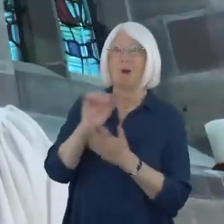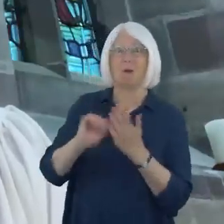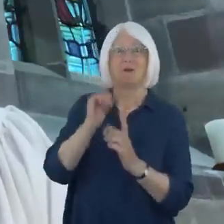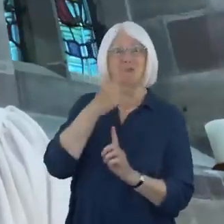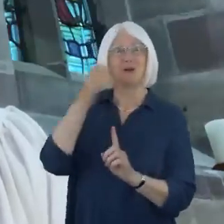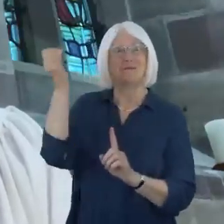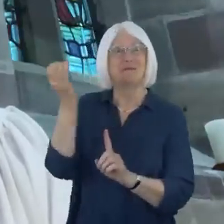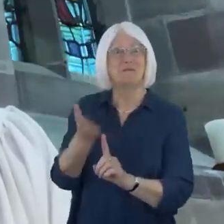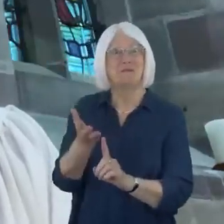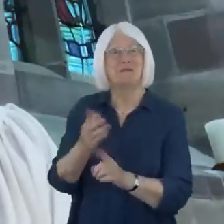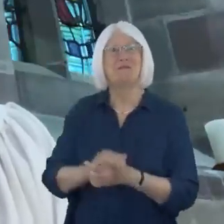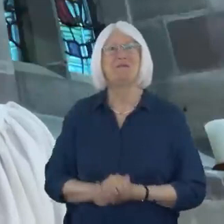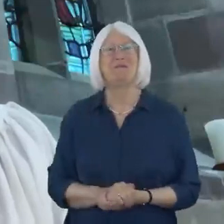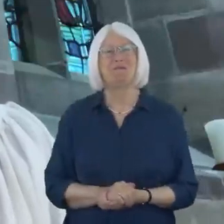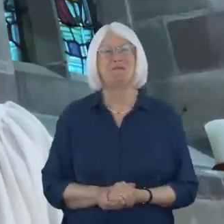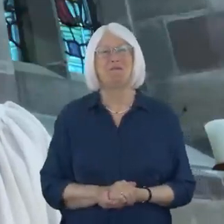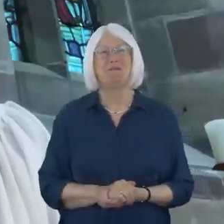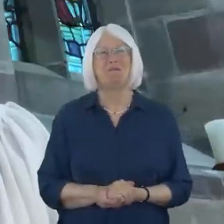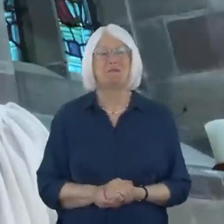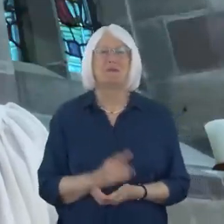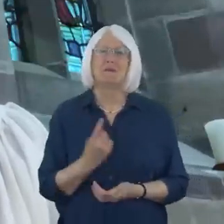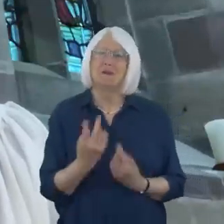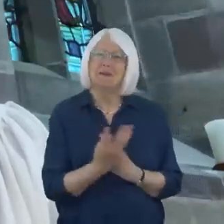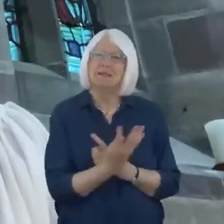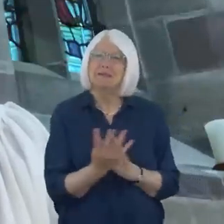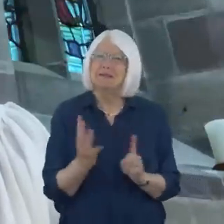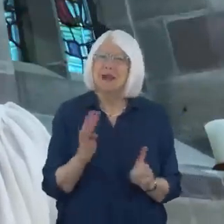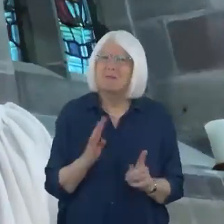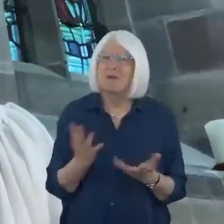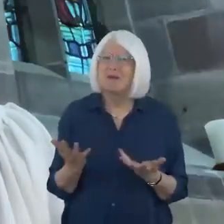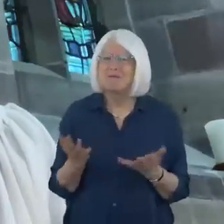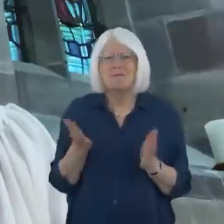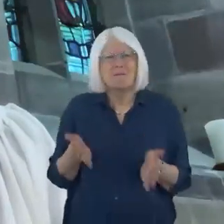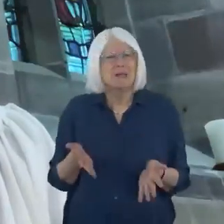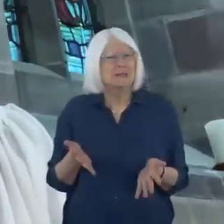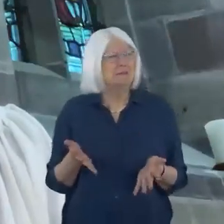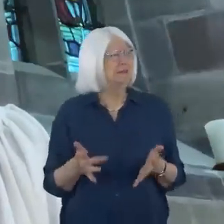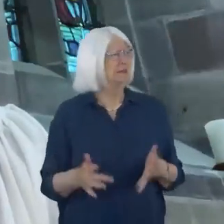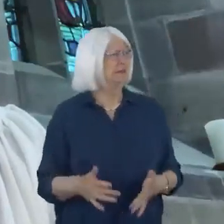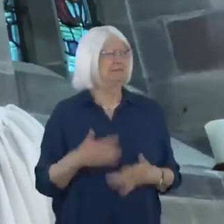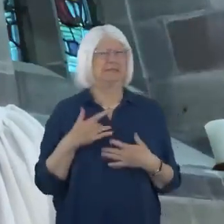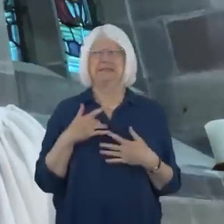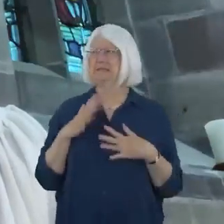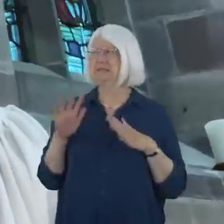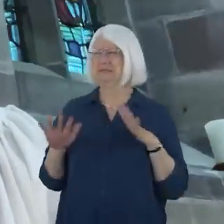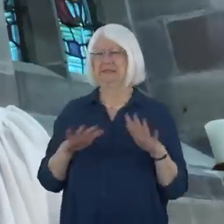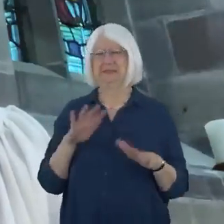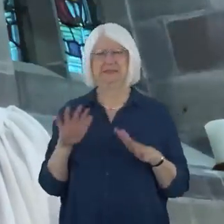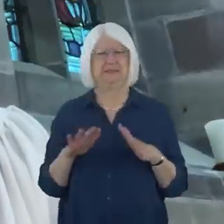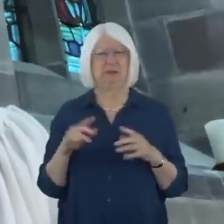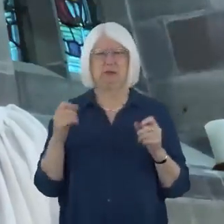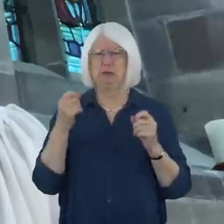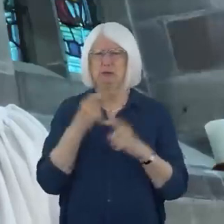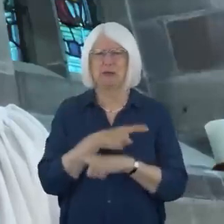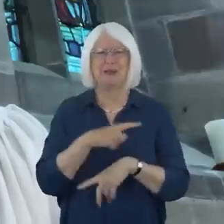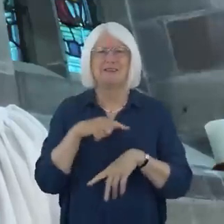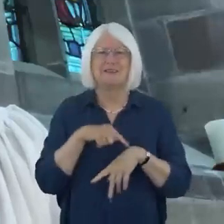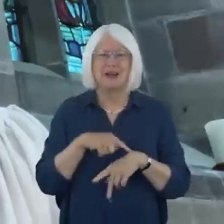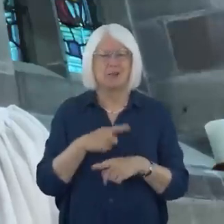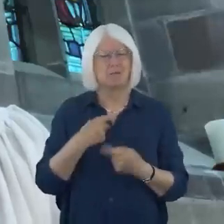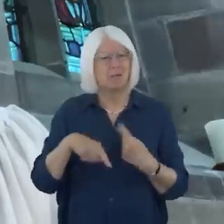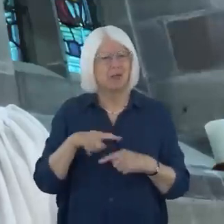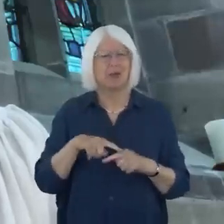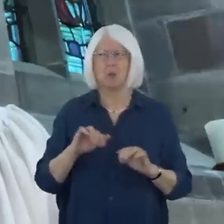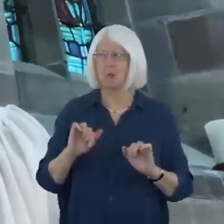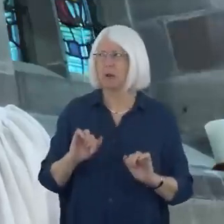Spirit. For the disciples, this must have been a strange in-between time as they